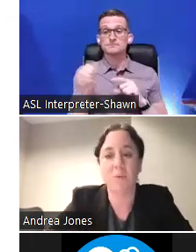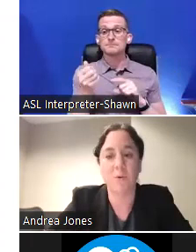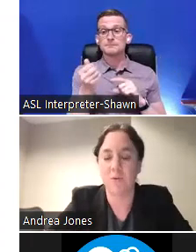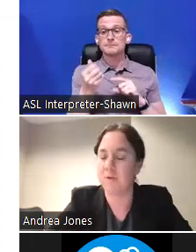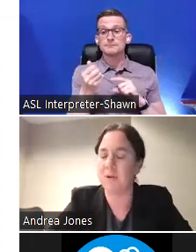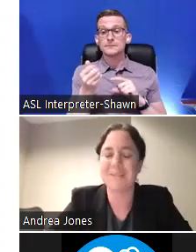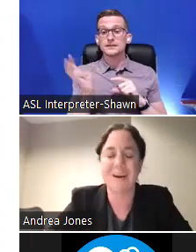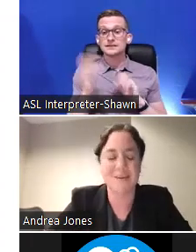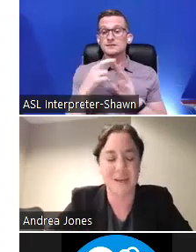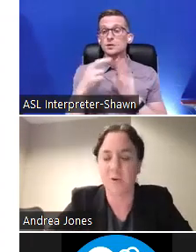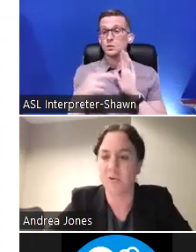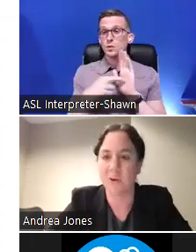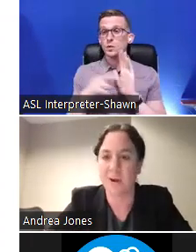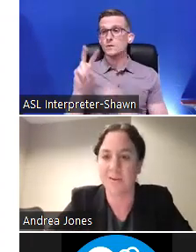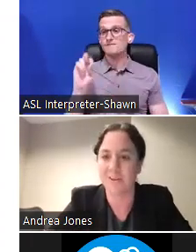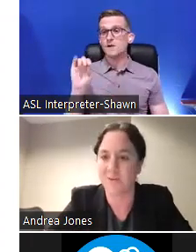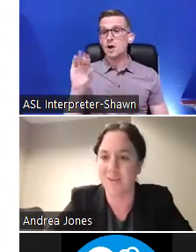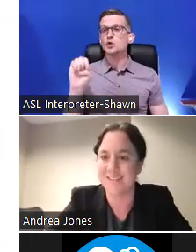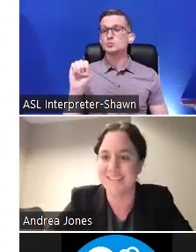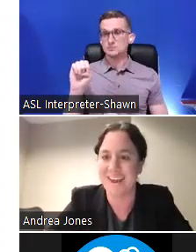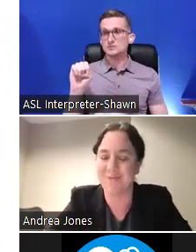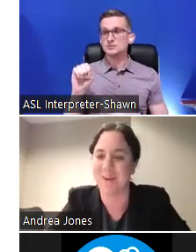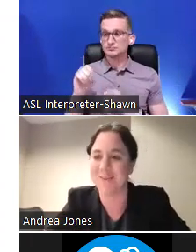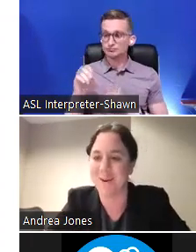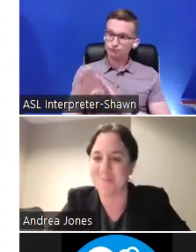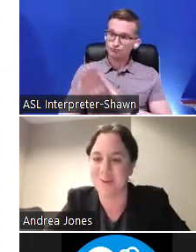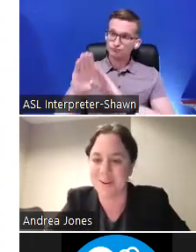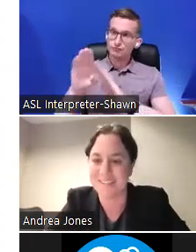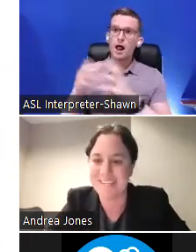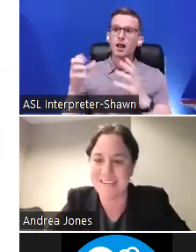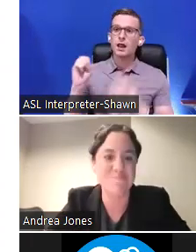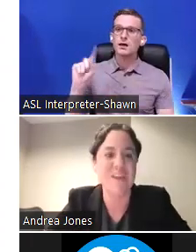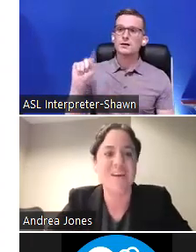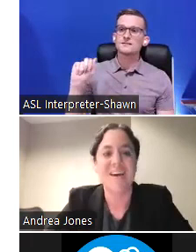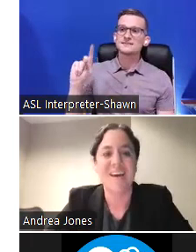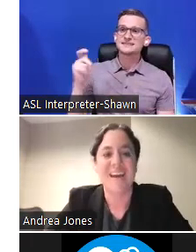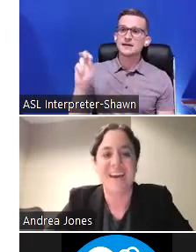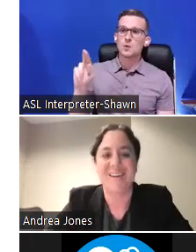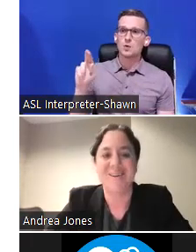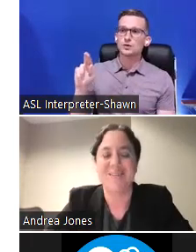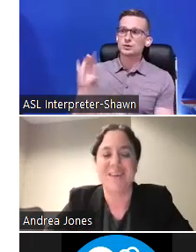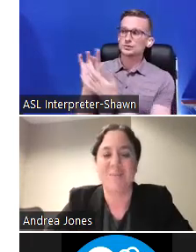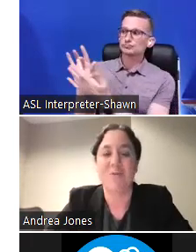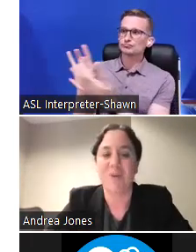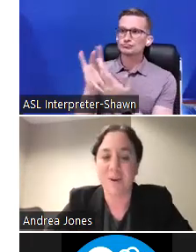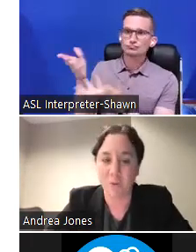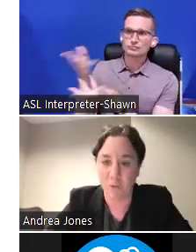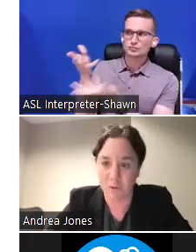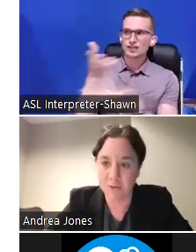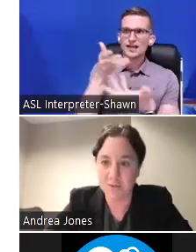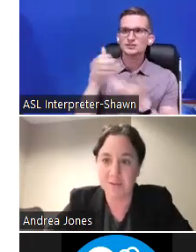moving forward. We've been doing a ton of stakeholdering around this around the state with Tom Miller and team. And the